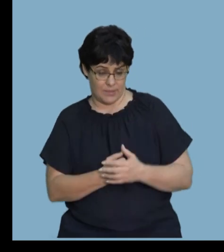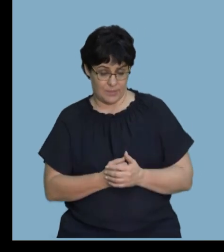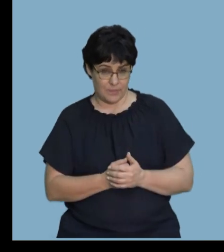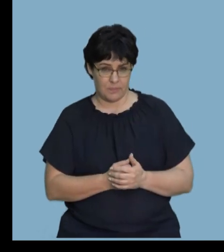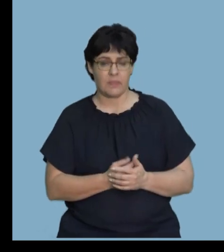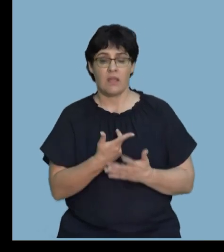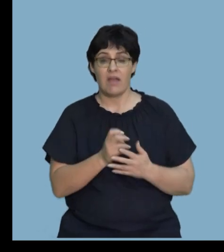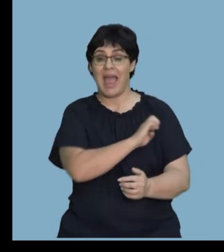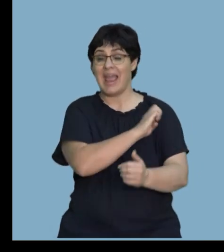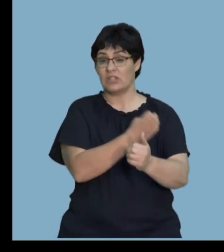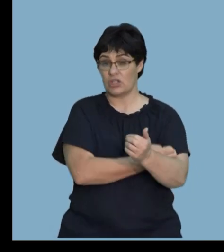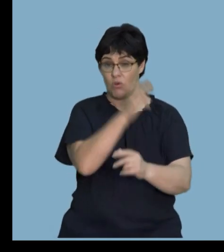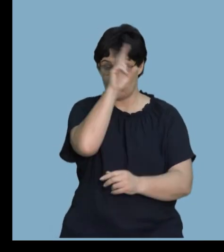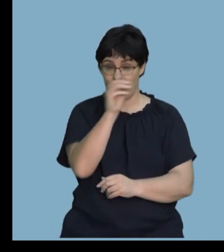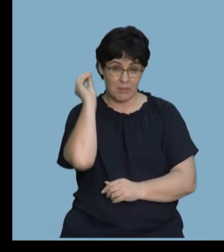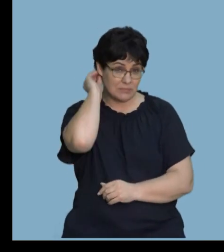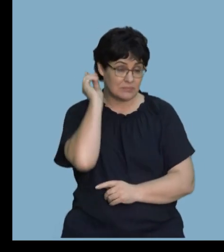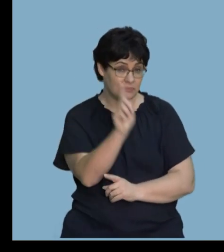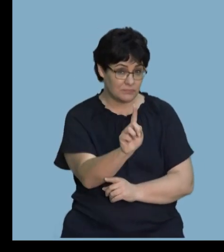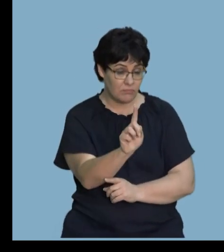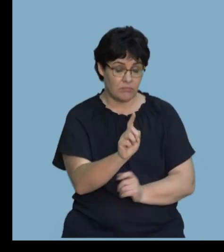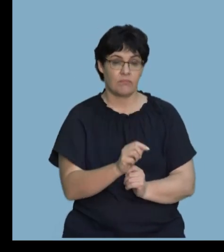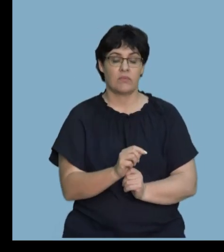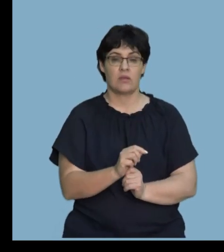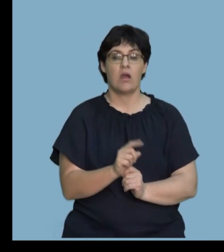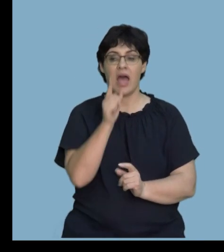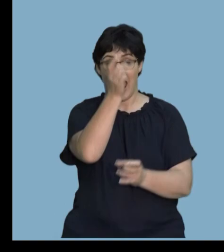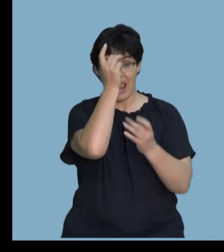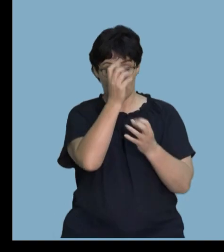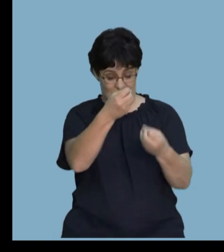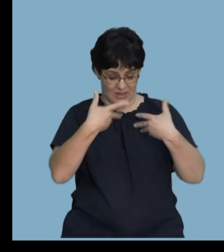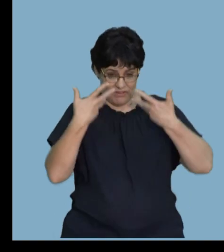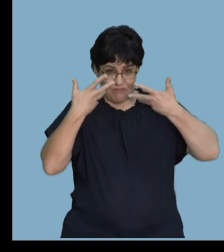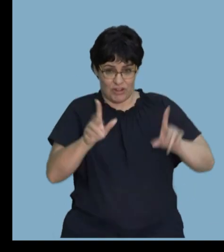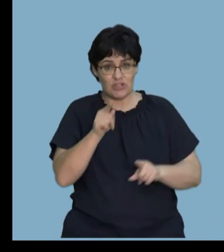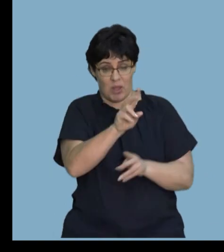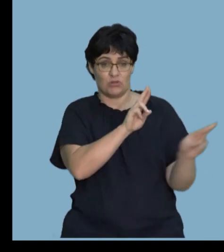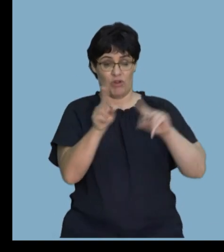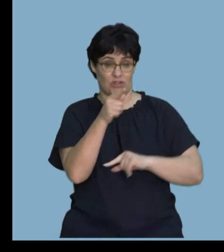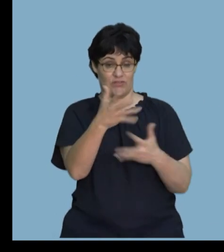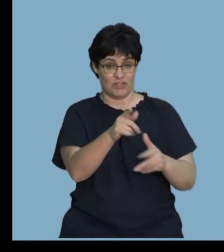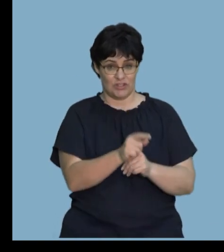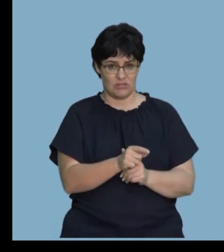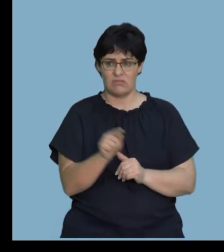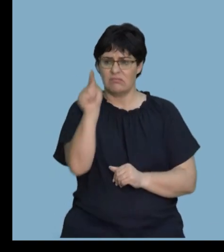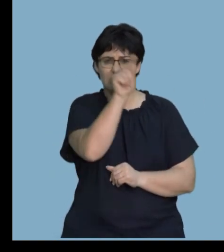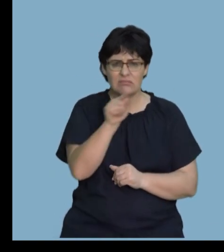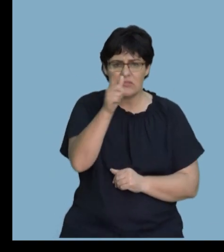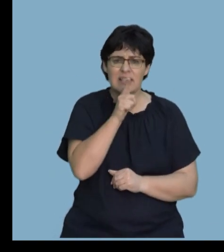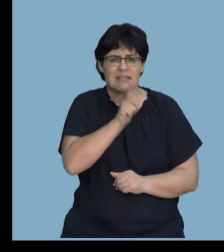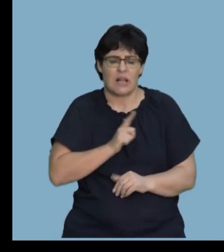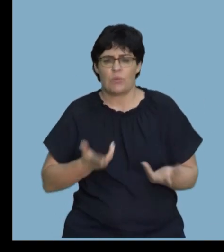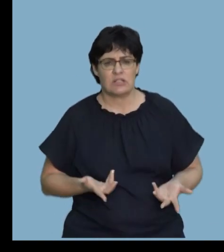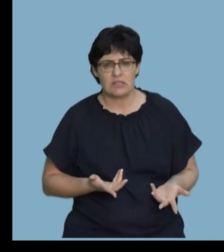of energy, remember, we are given this information about this reaction, right? What does that tell us? It tells us that